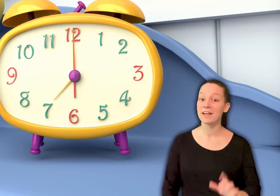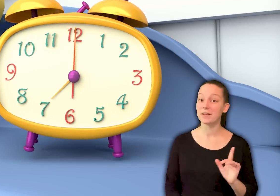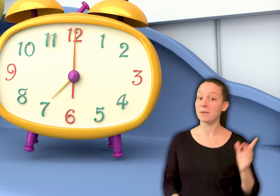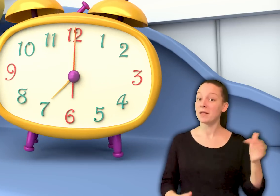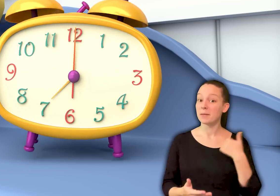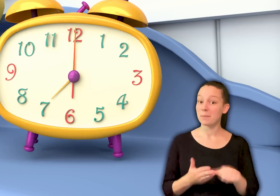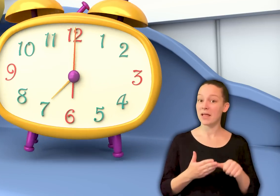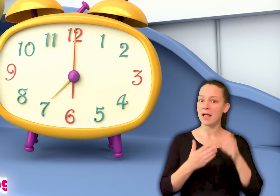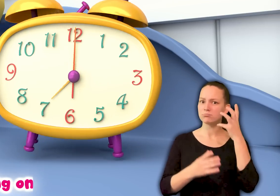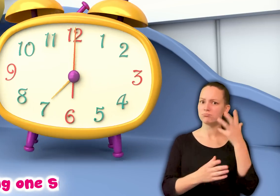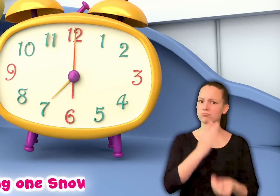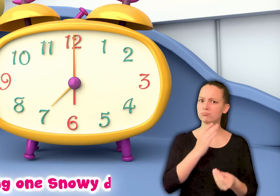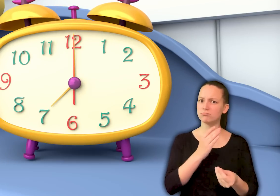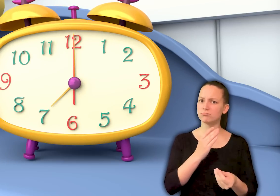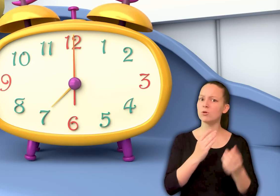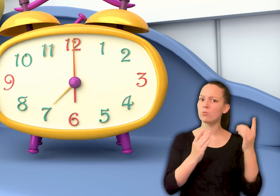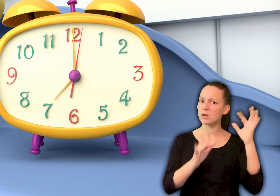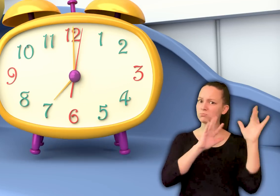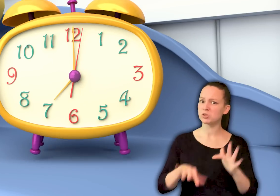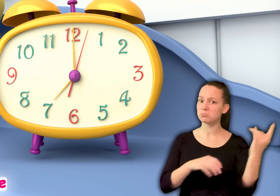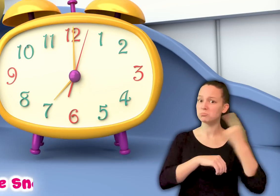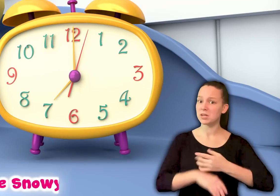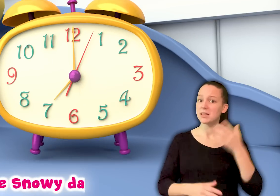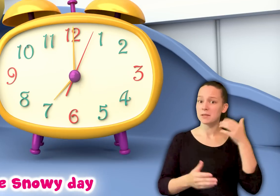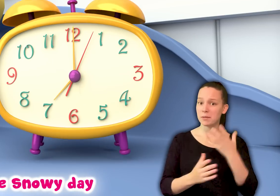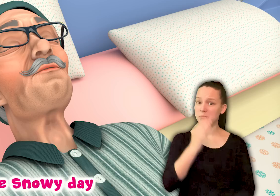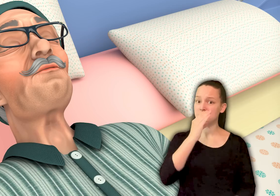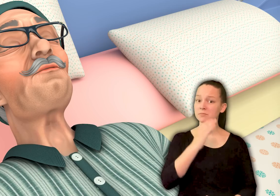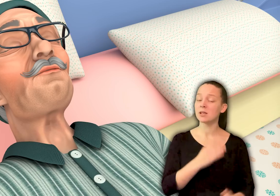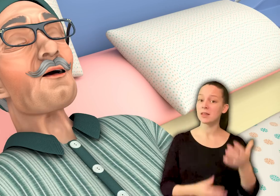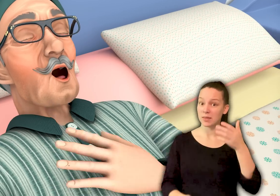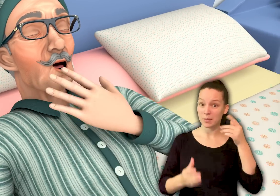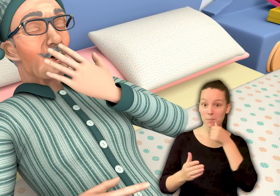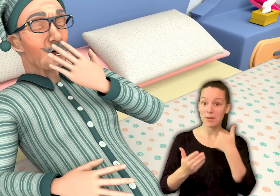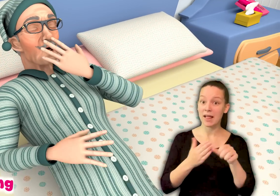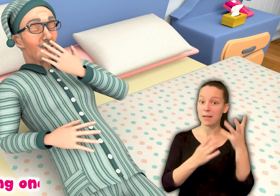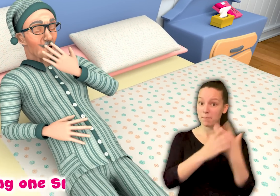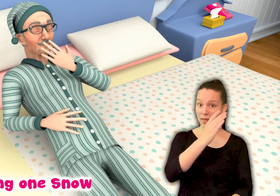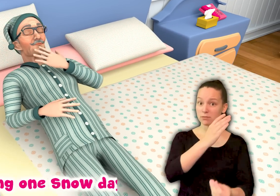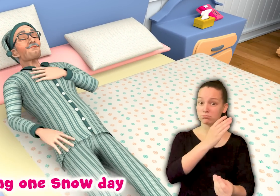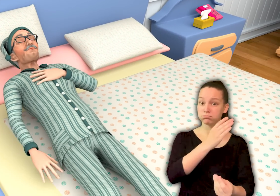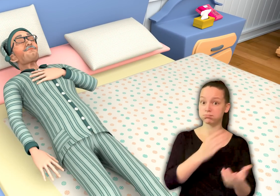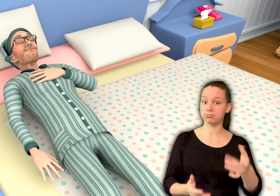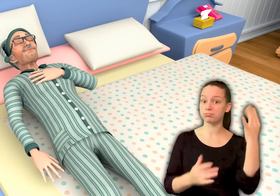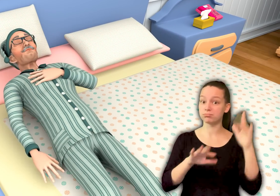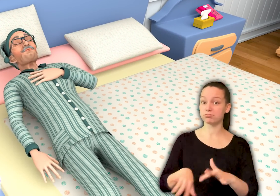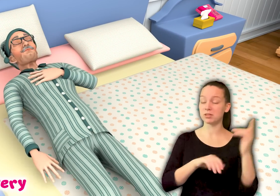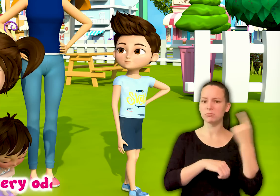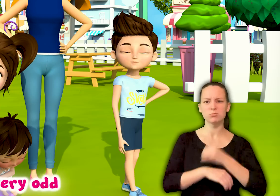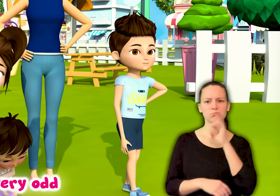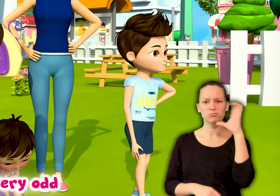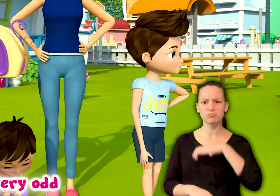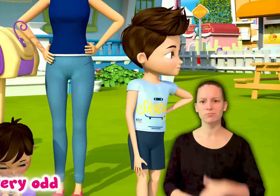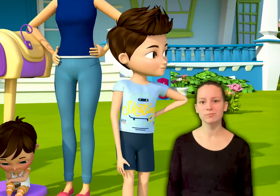day the Naes went missing one snowy day one snowy day one snowy day the males went missing one snowy day in